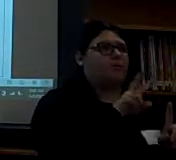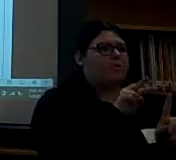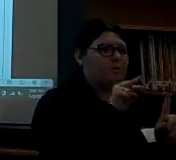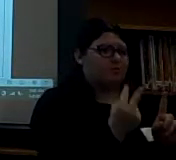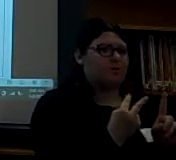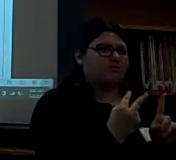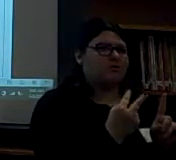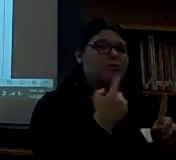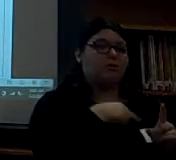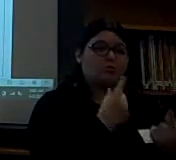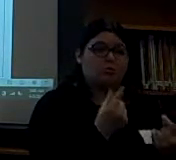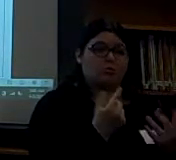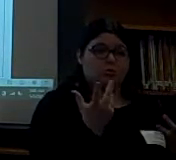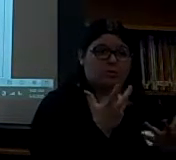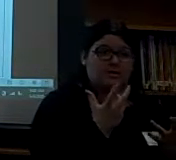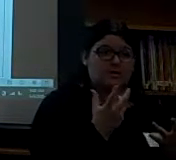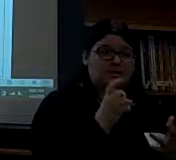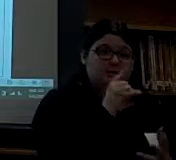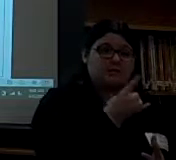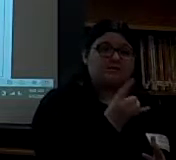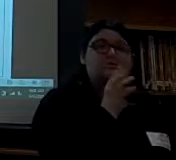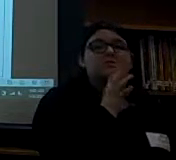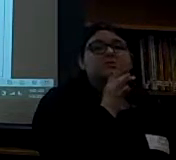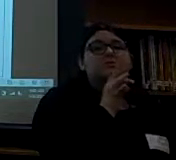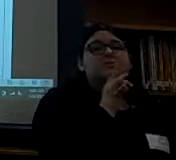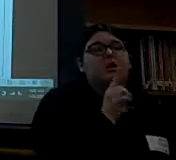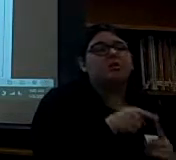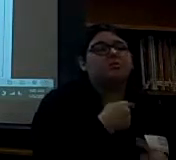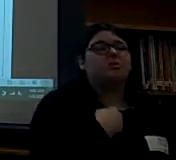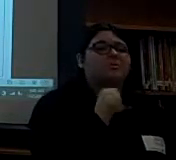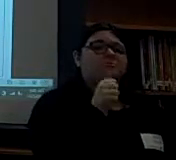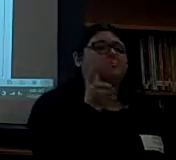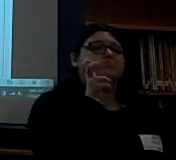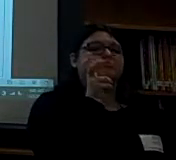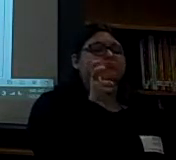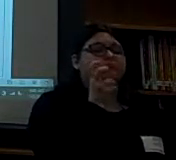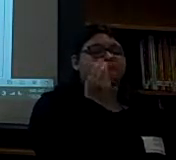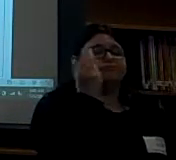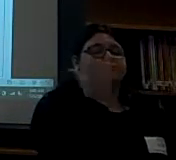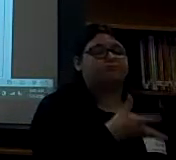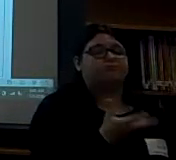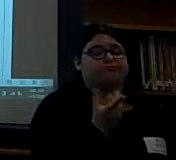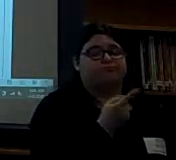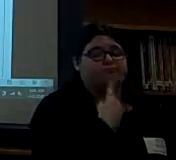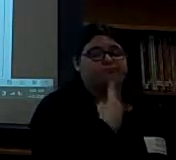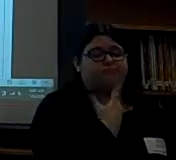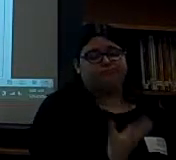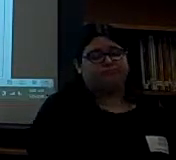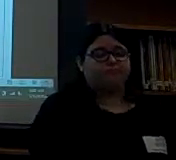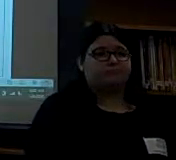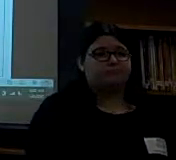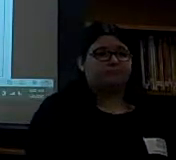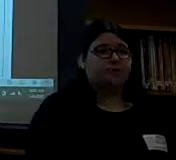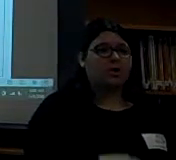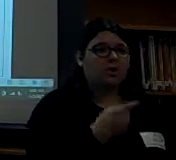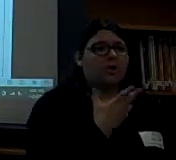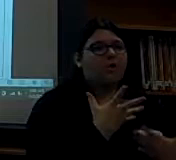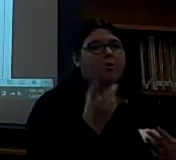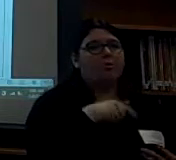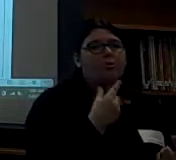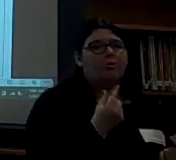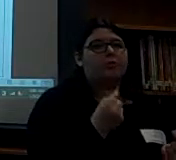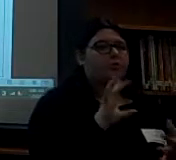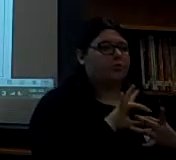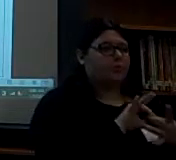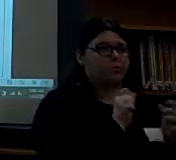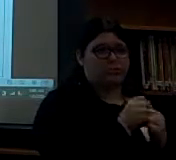we do a lot is, kids are talking to us, and we're not really listening, or we don't really care about what they're telling us. One of the things we need to do to connect